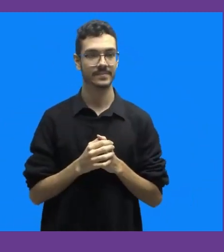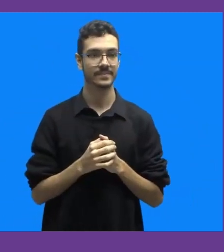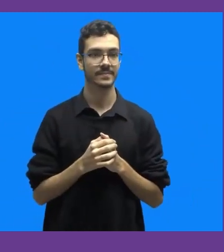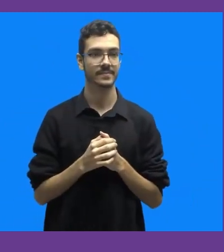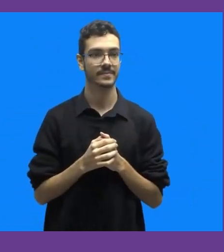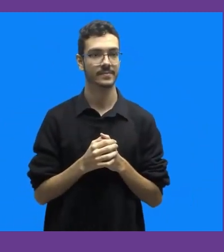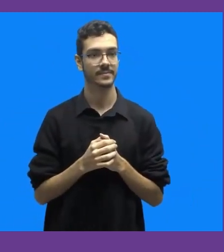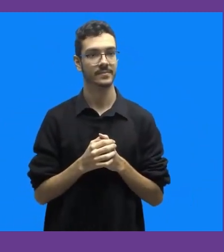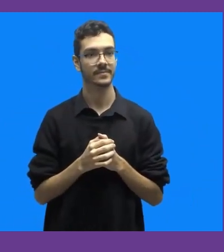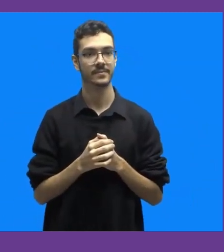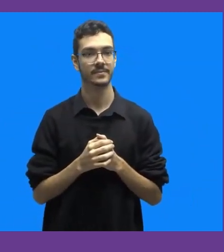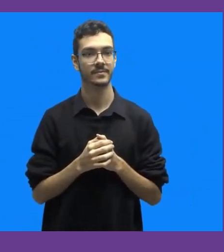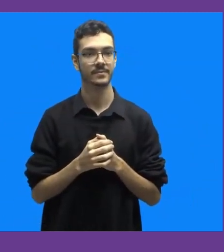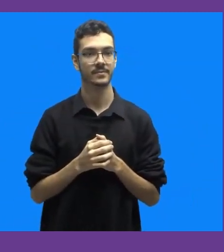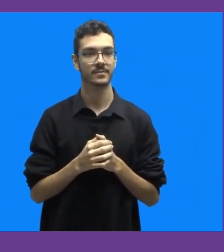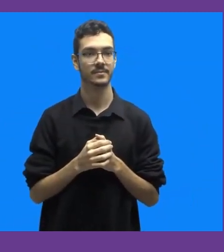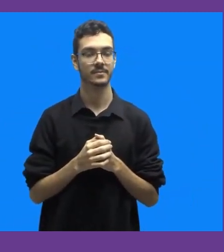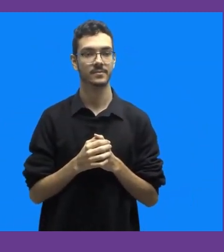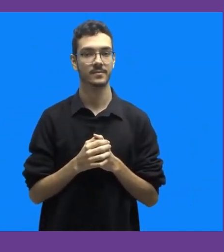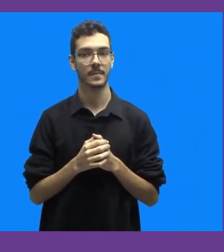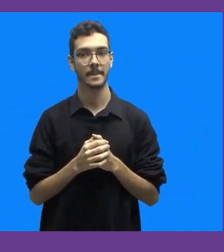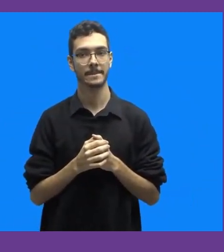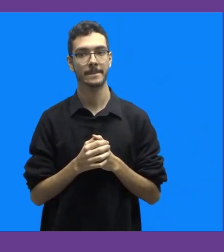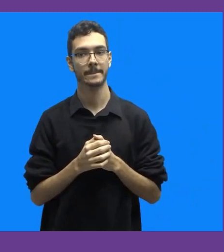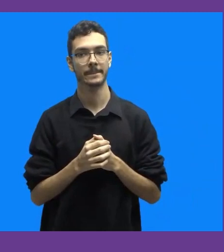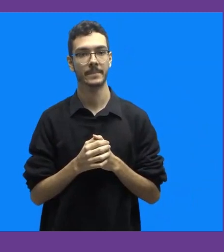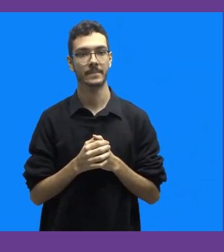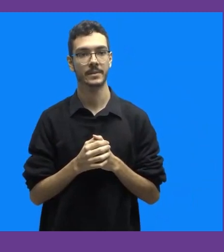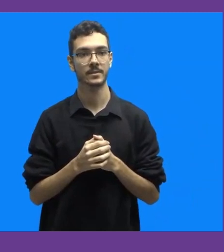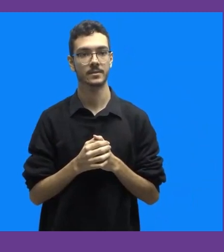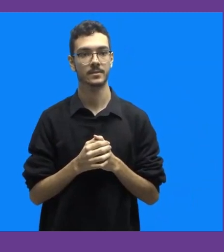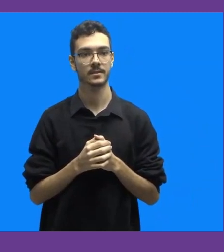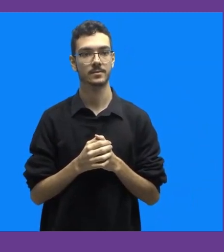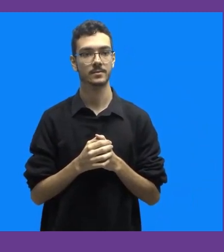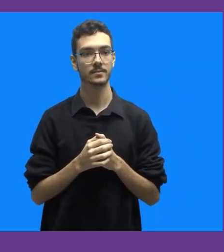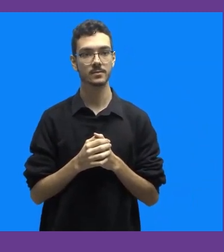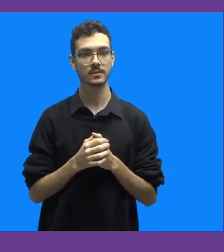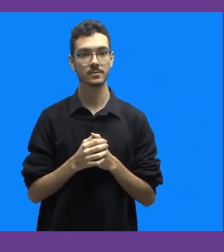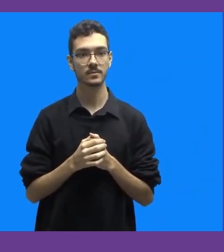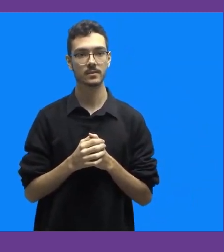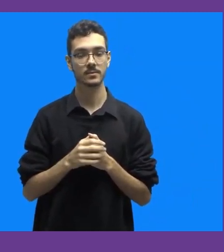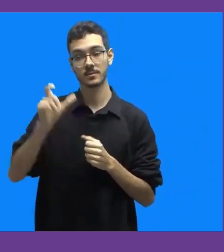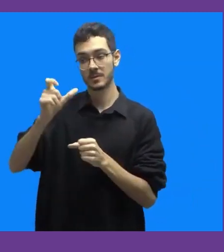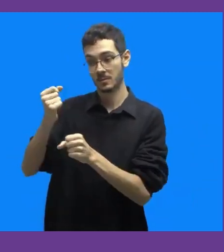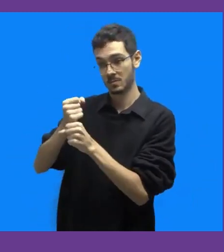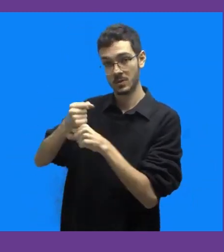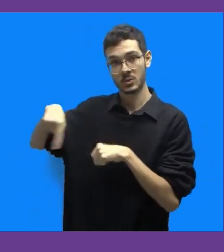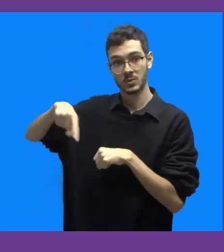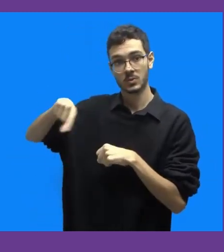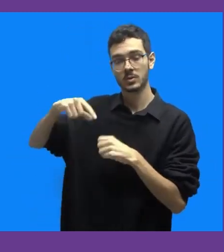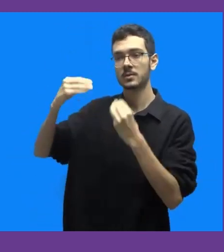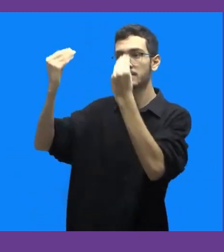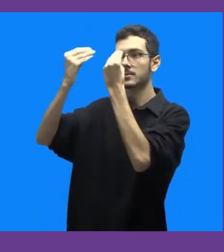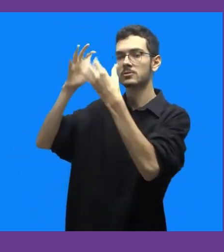training to academics over the years, and it was called disability awareness training, and the uptake wasn't particularly high. Given about